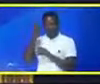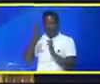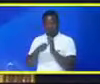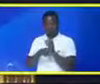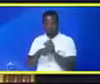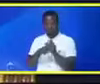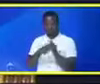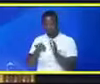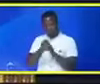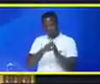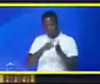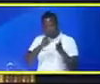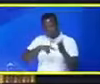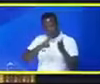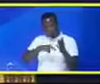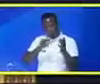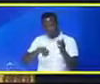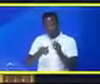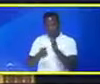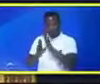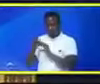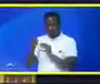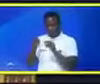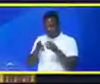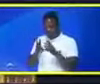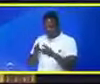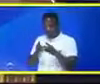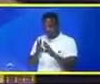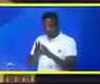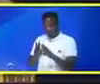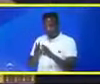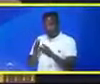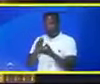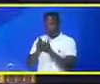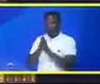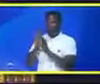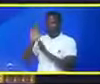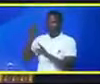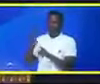scripture that we have. God's method has always been his word,